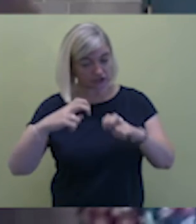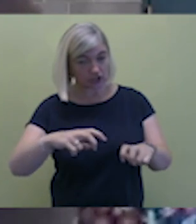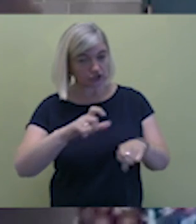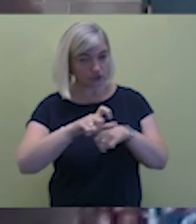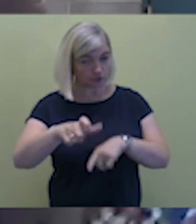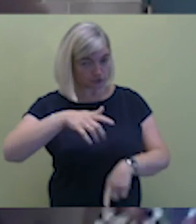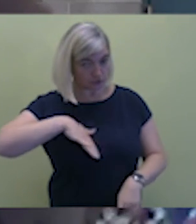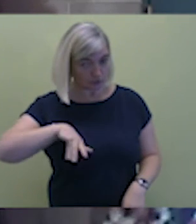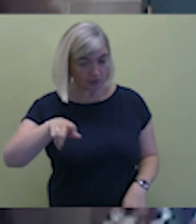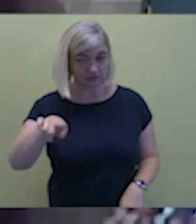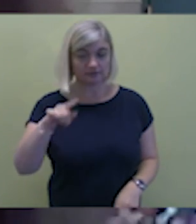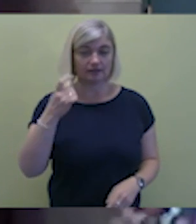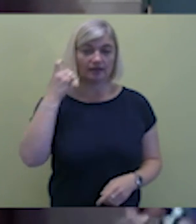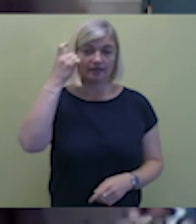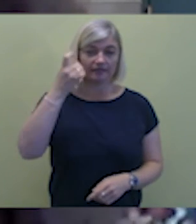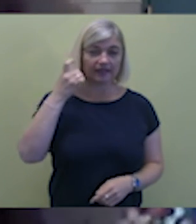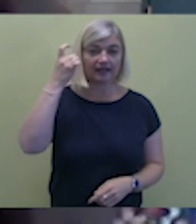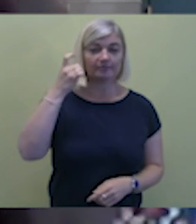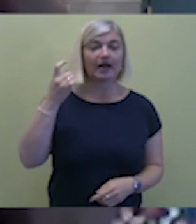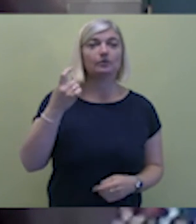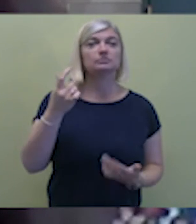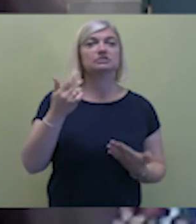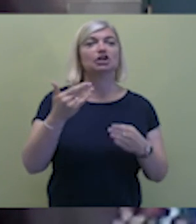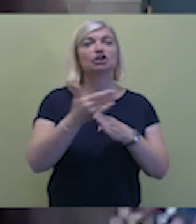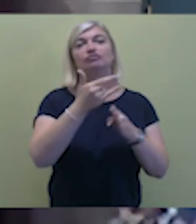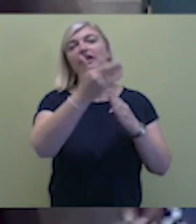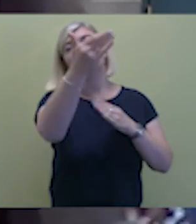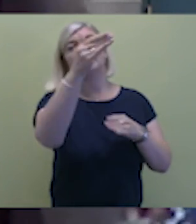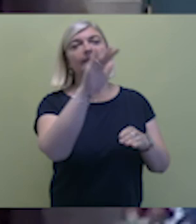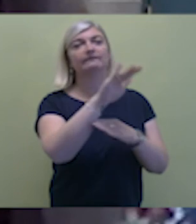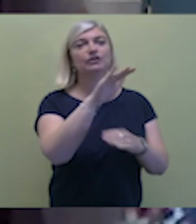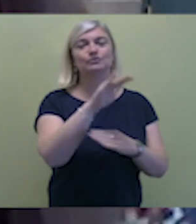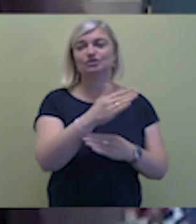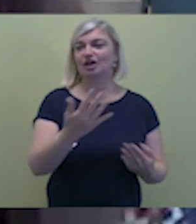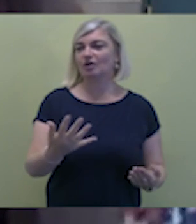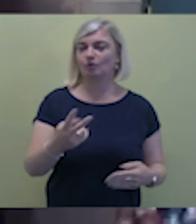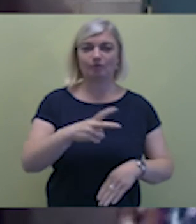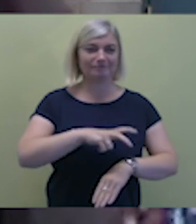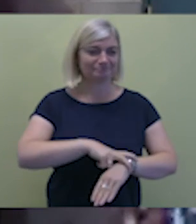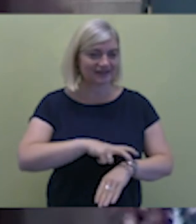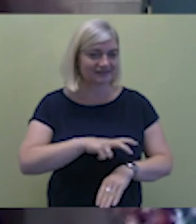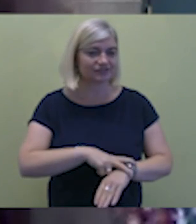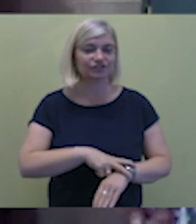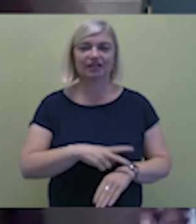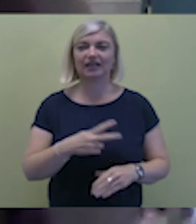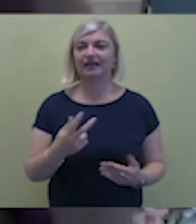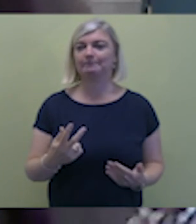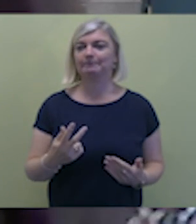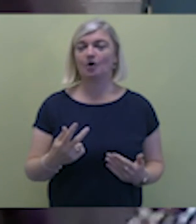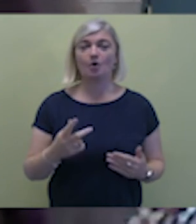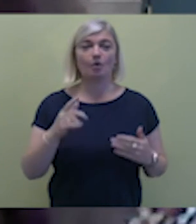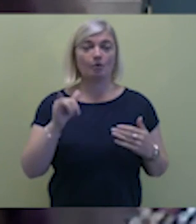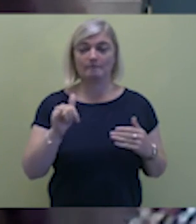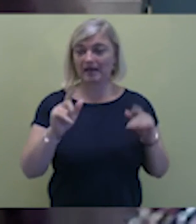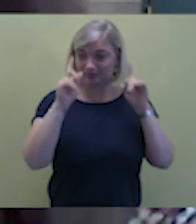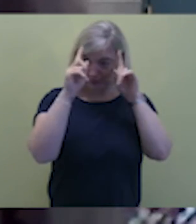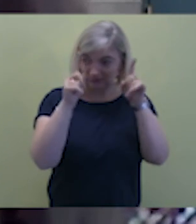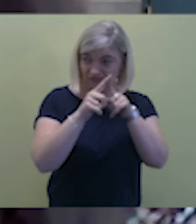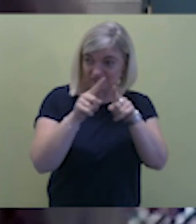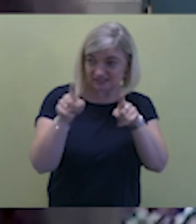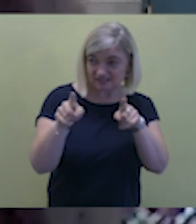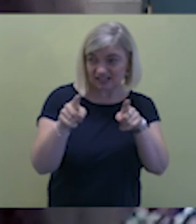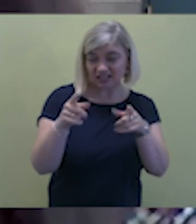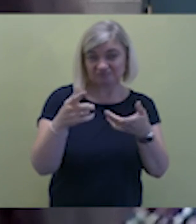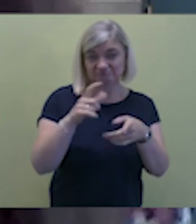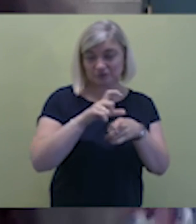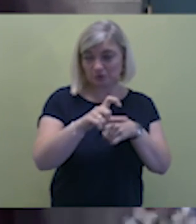to study. Please think about things like where it will progress to, the kind of apprenticeship, job, higher level of study that it